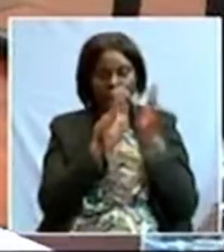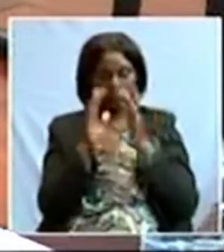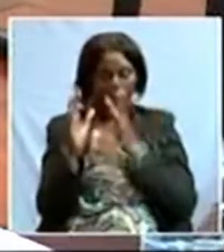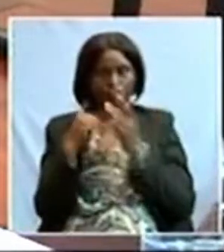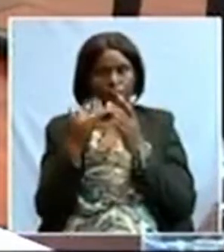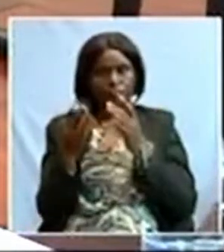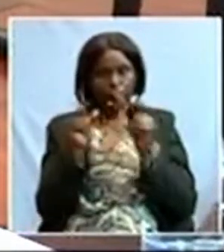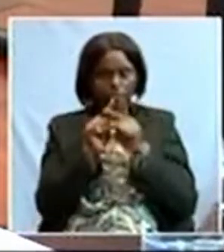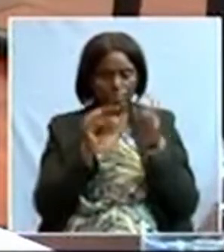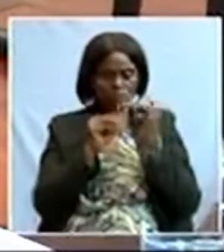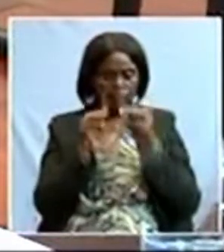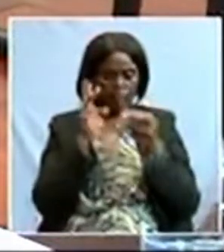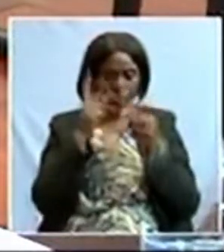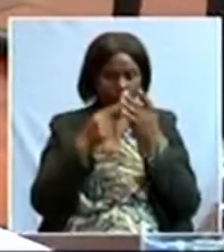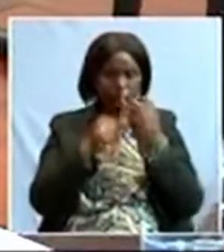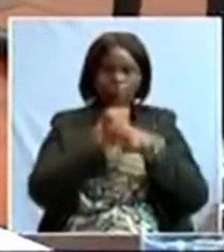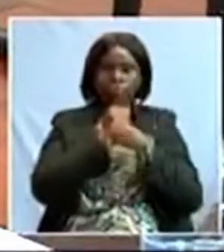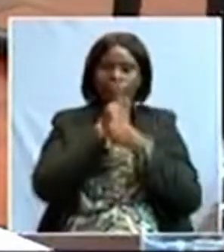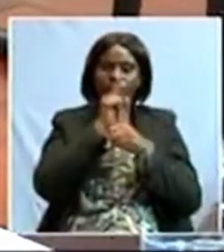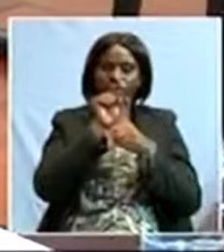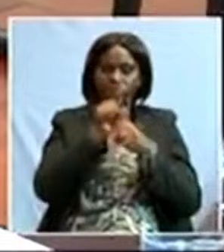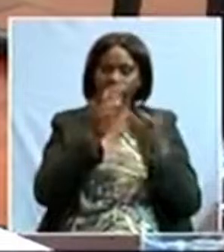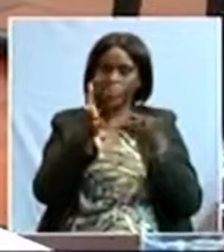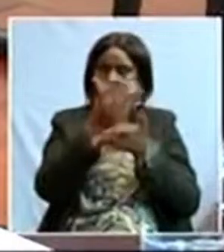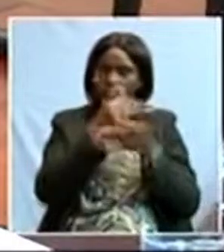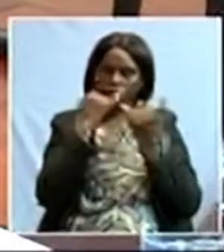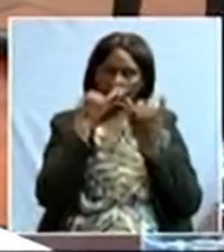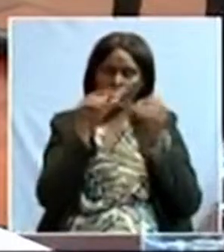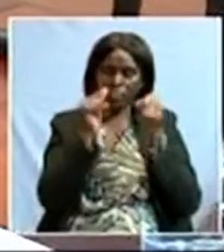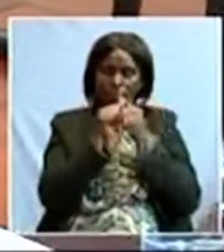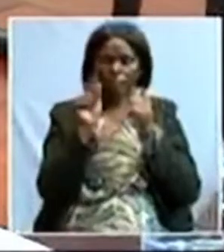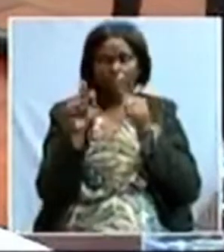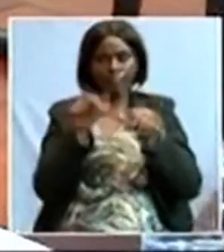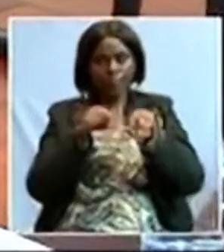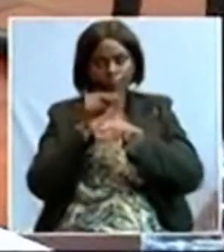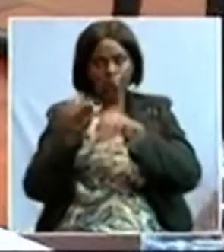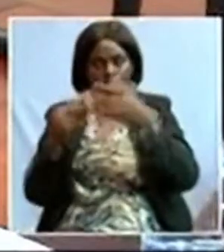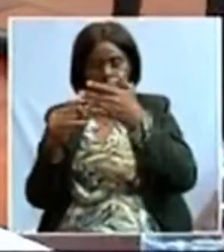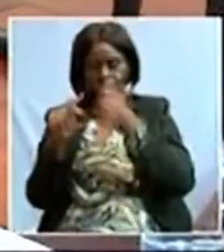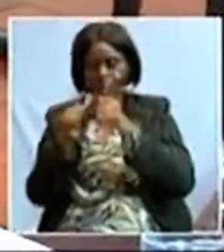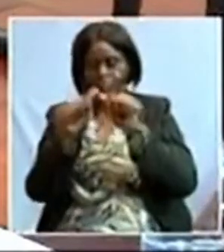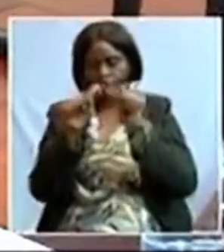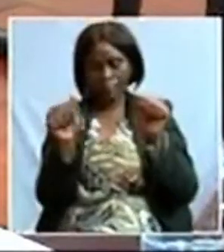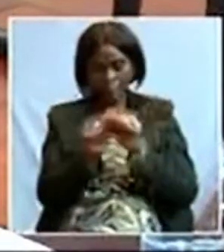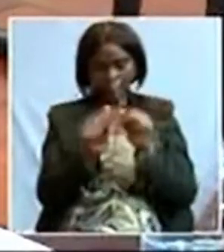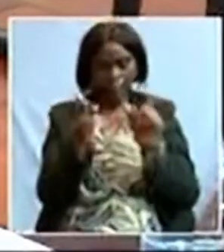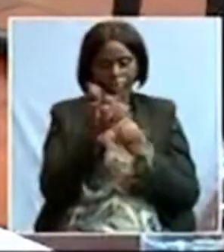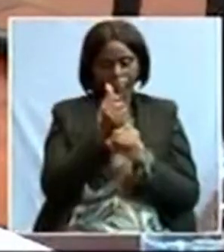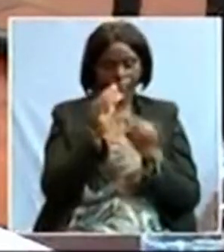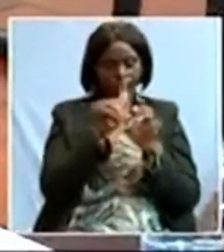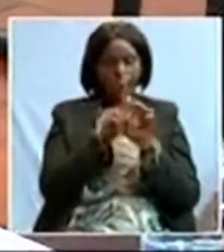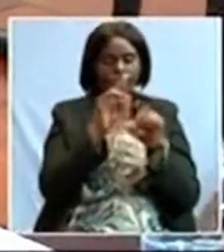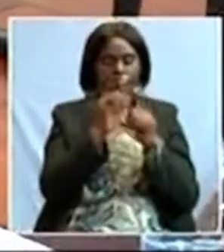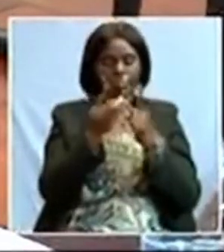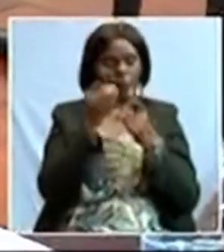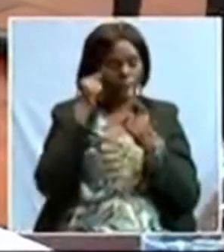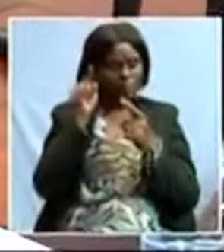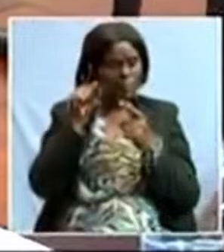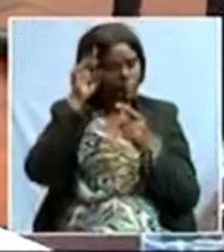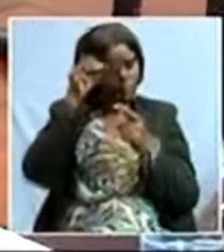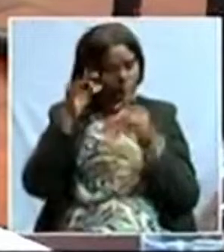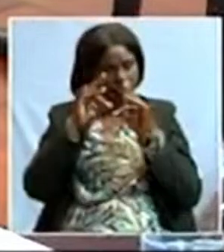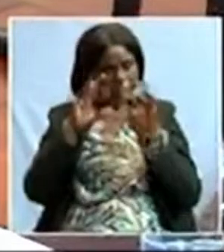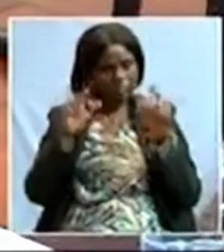measure. Management to ensure that it collects data regarding national titling and areas captured in the district for the Ministry of